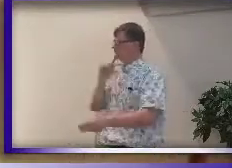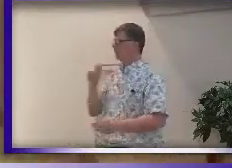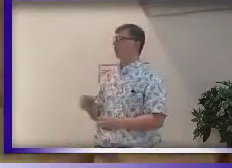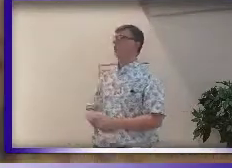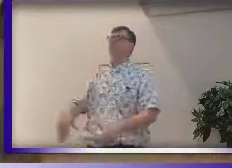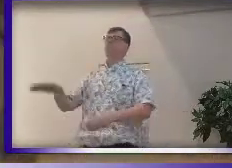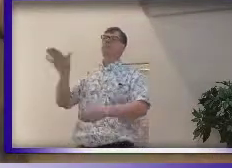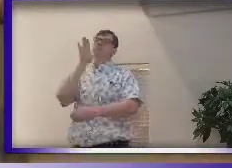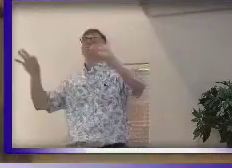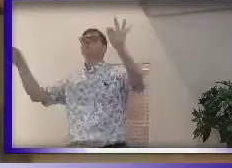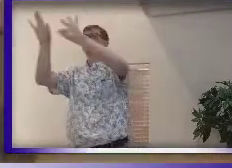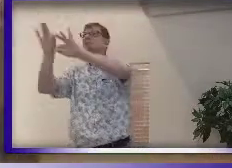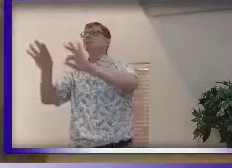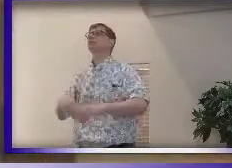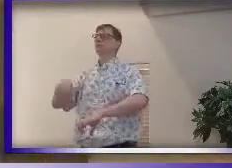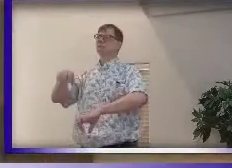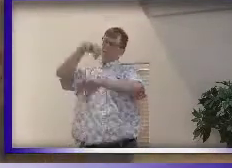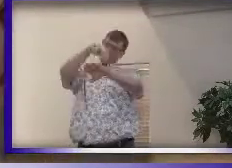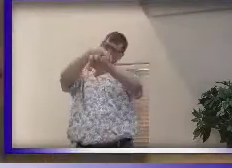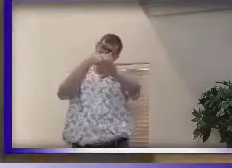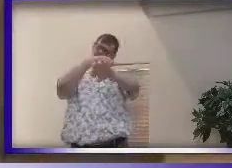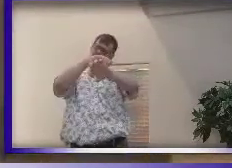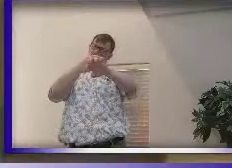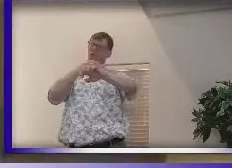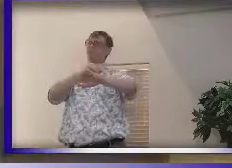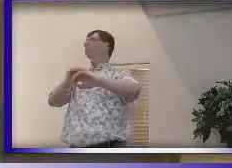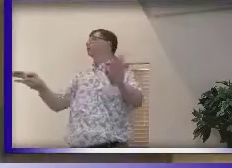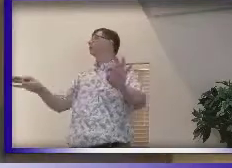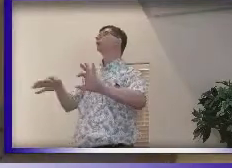try to? Obviously, we're really good at doing it without trying to.